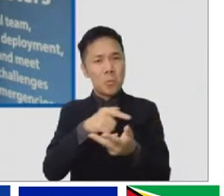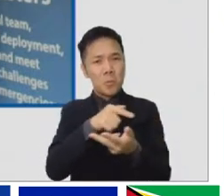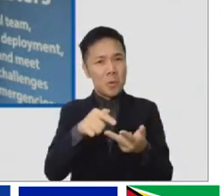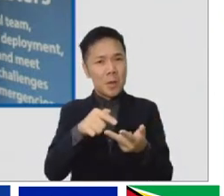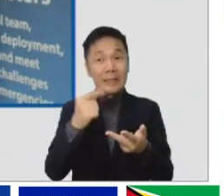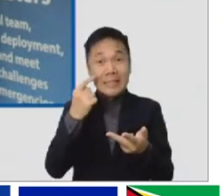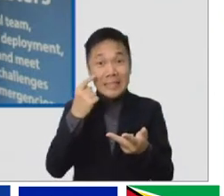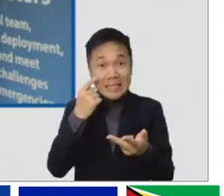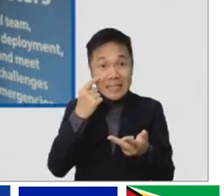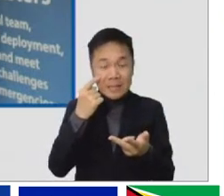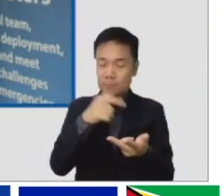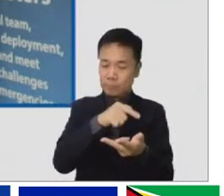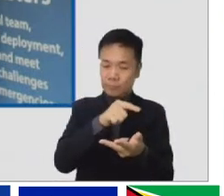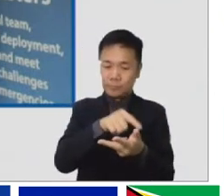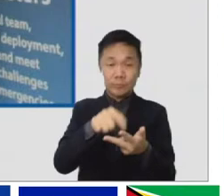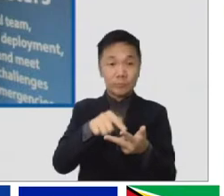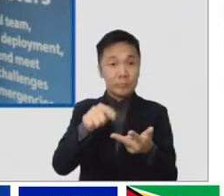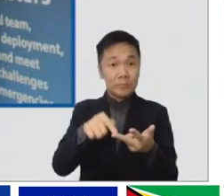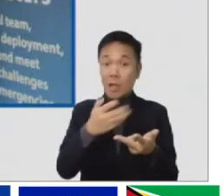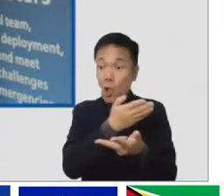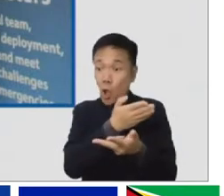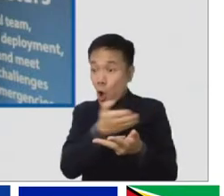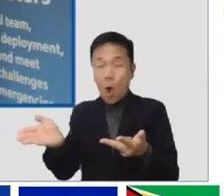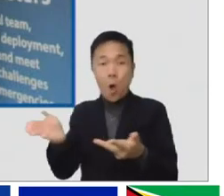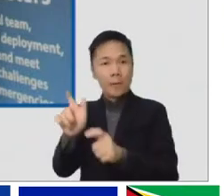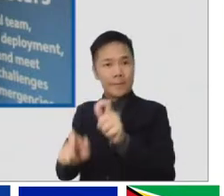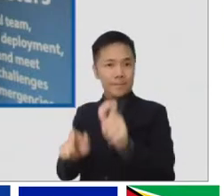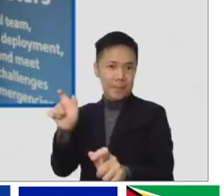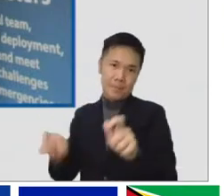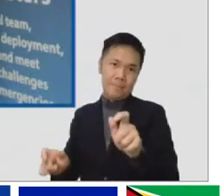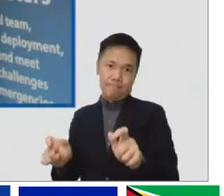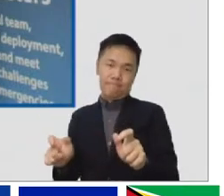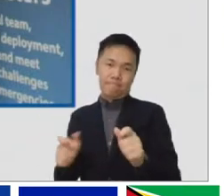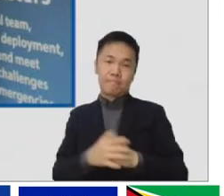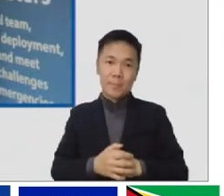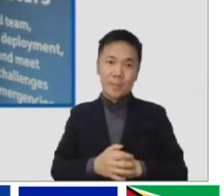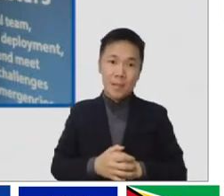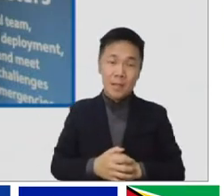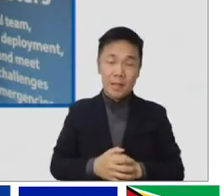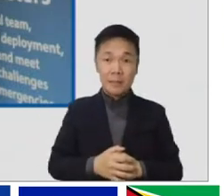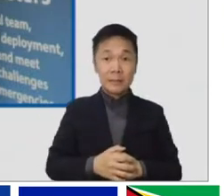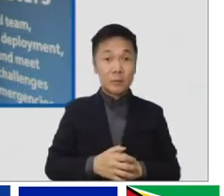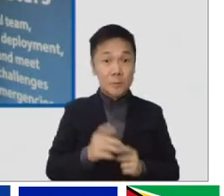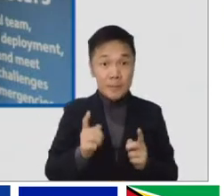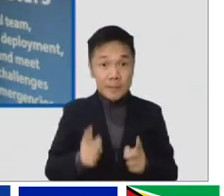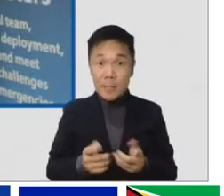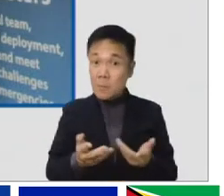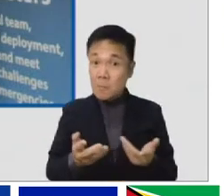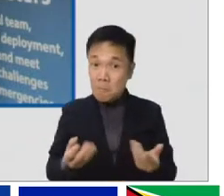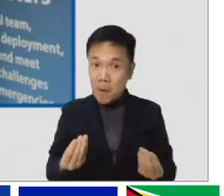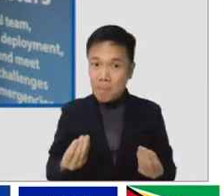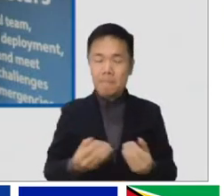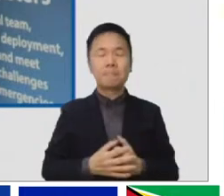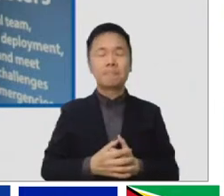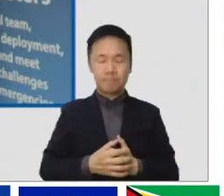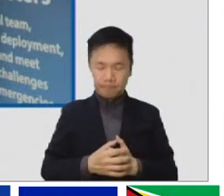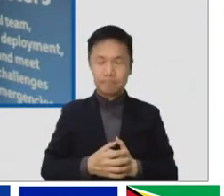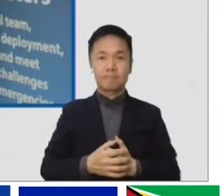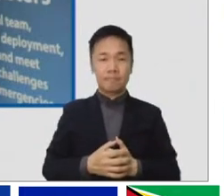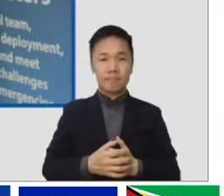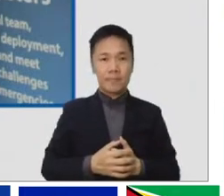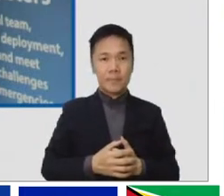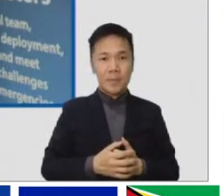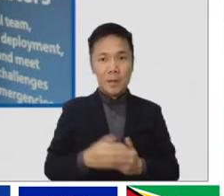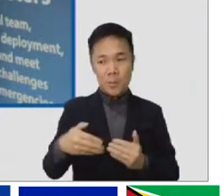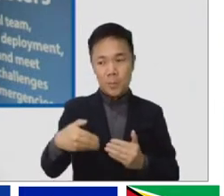of the whole population, and therefore it requires interaction towards a new generation of